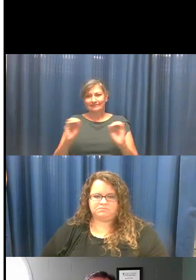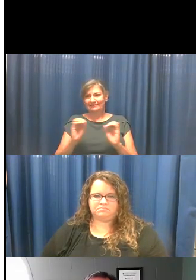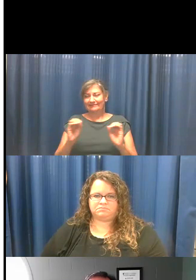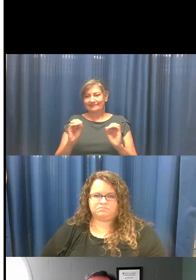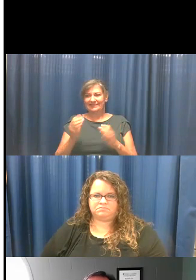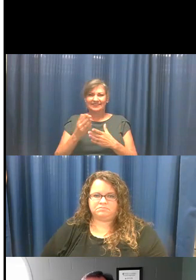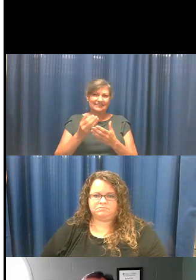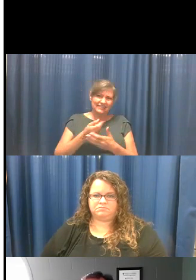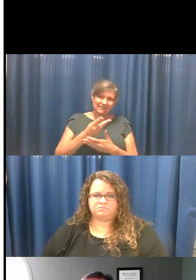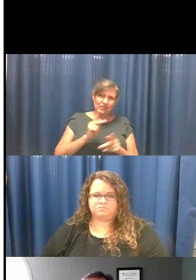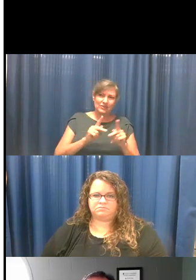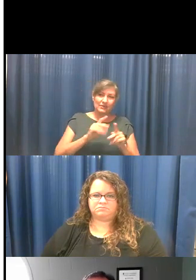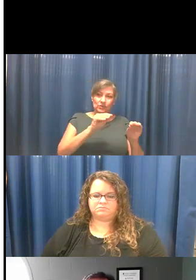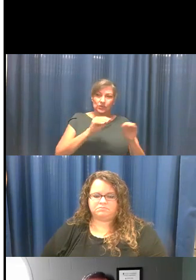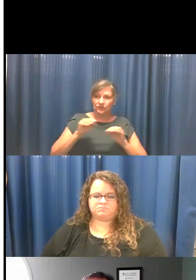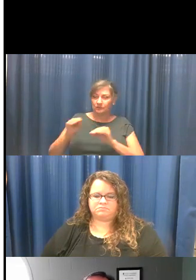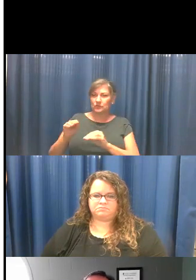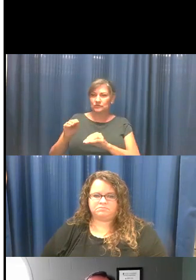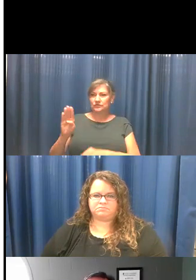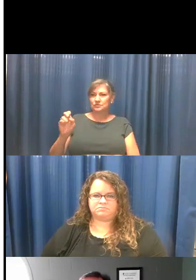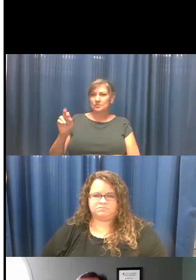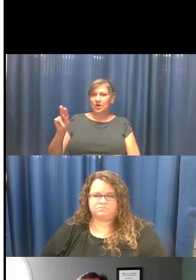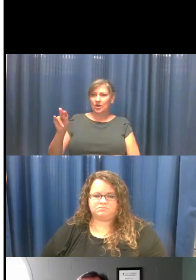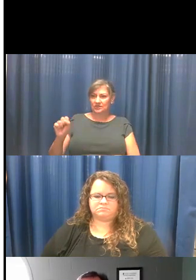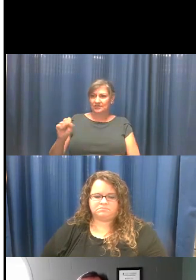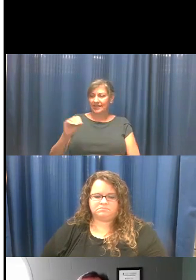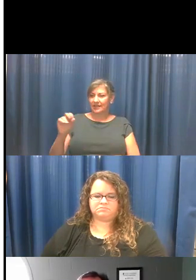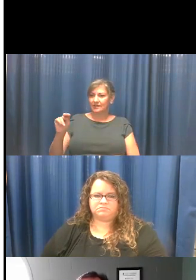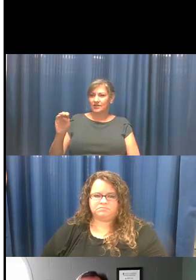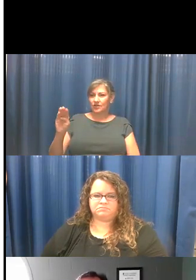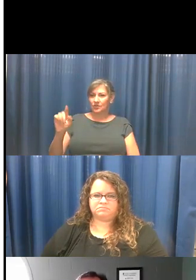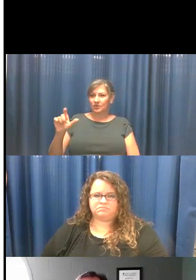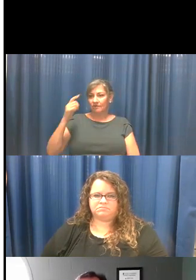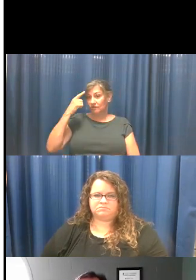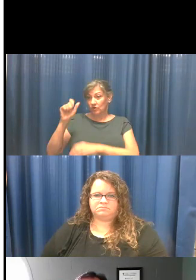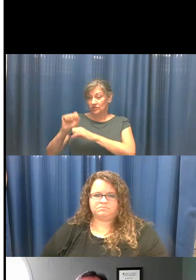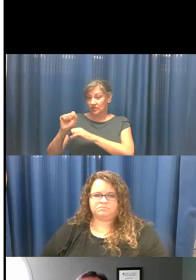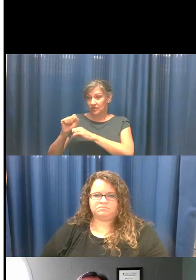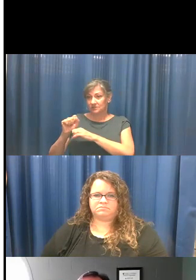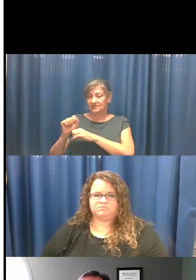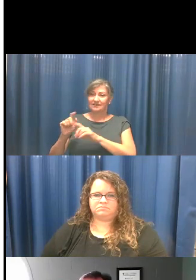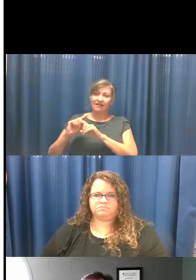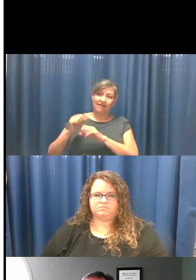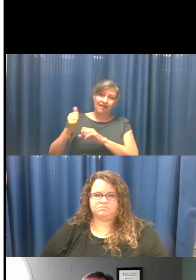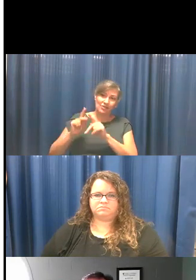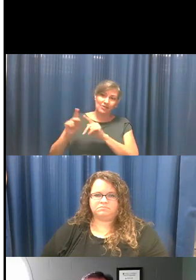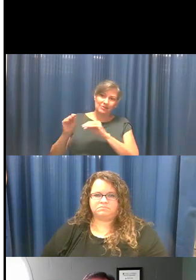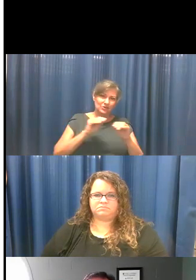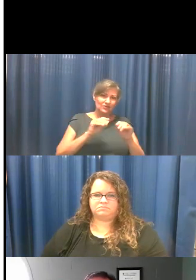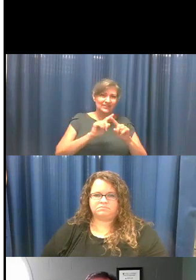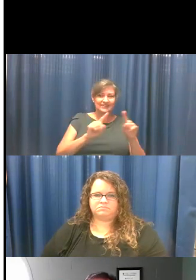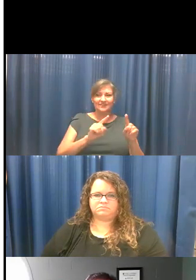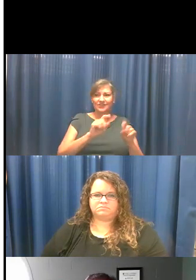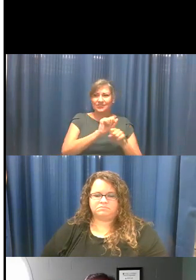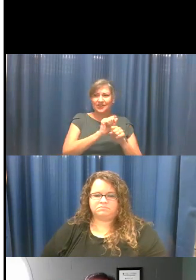who have moved to Barnes & Noble for employment. We have other people that are moving to different jobs on campus. But a top priority